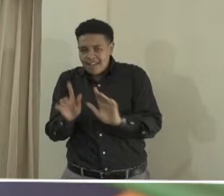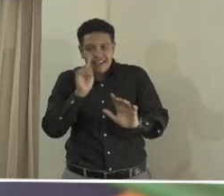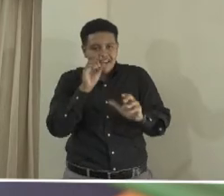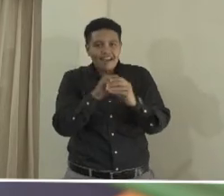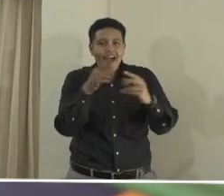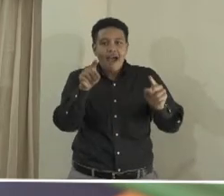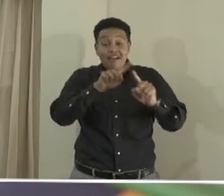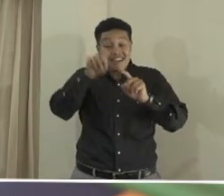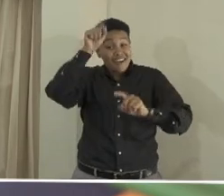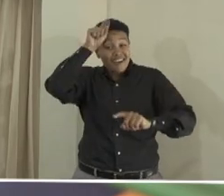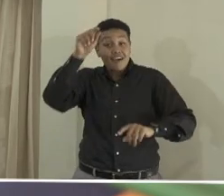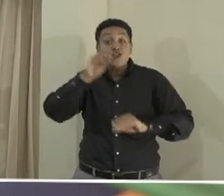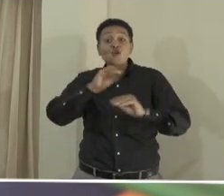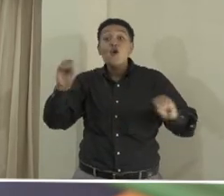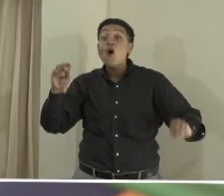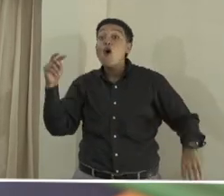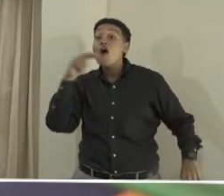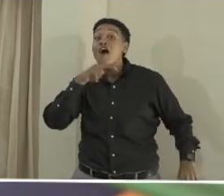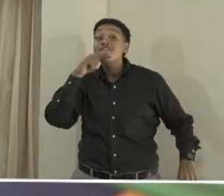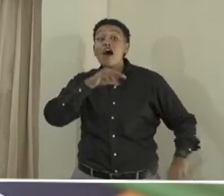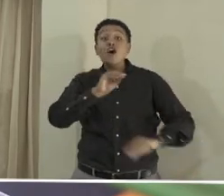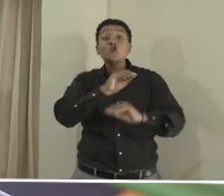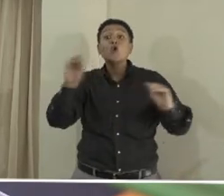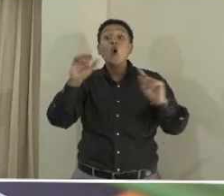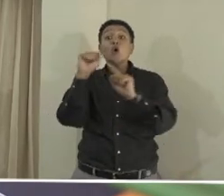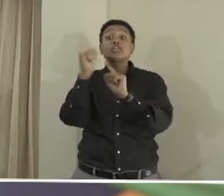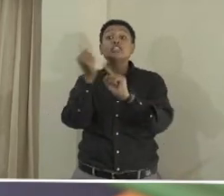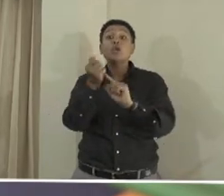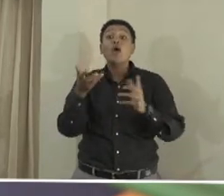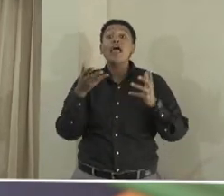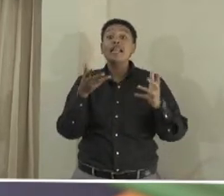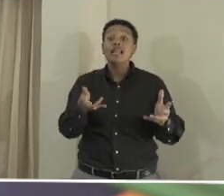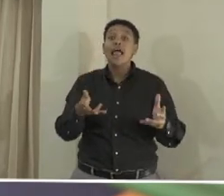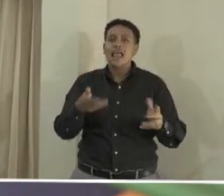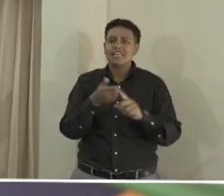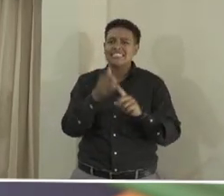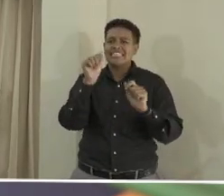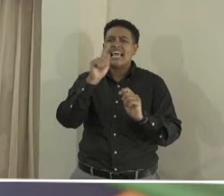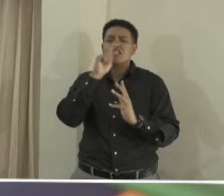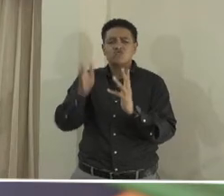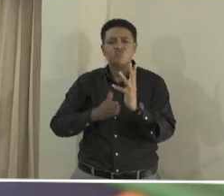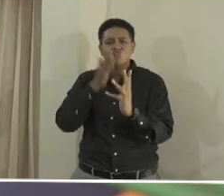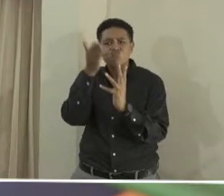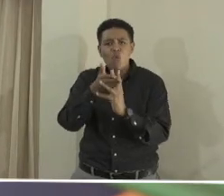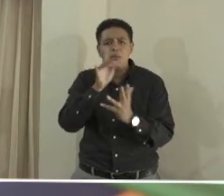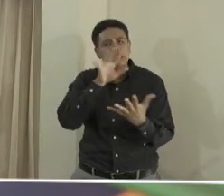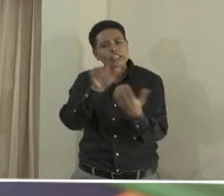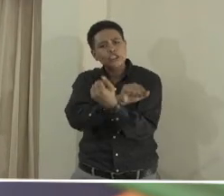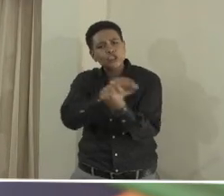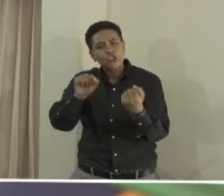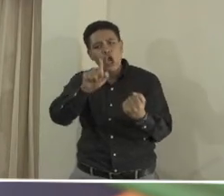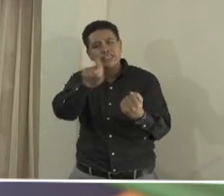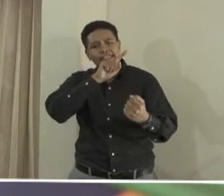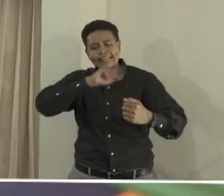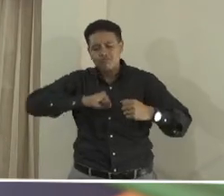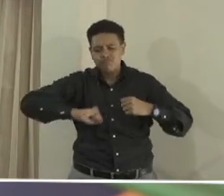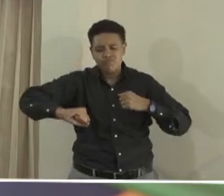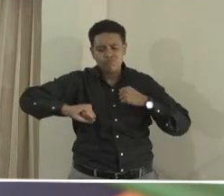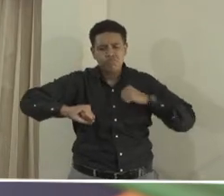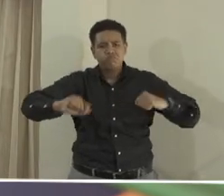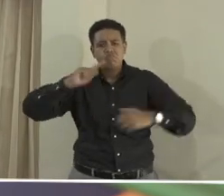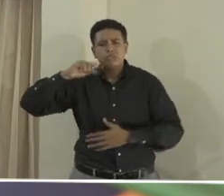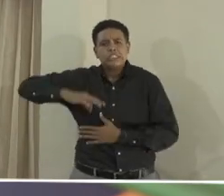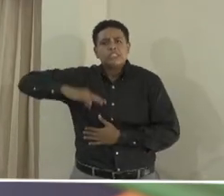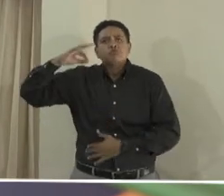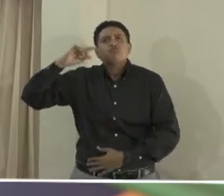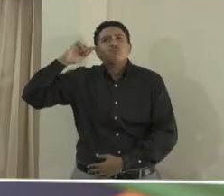no virus, no situation can disrupt and destroy the resilient spirit